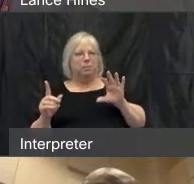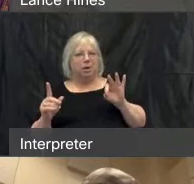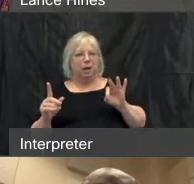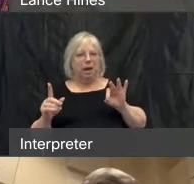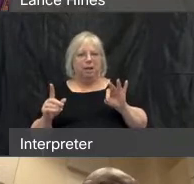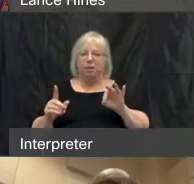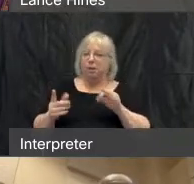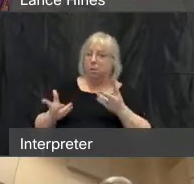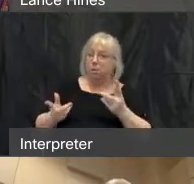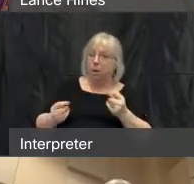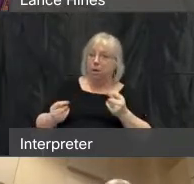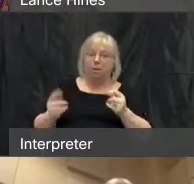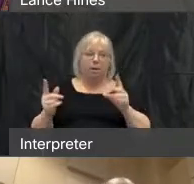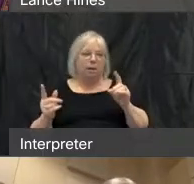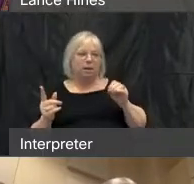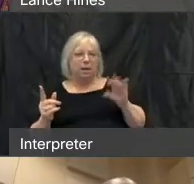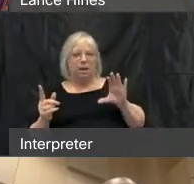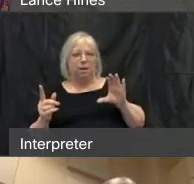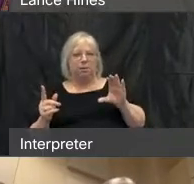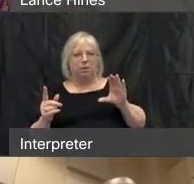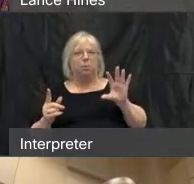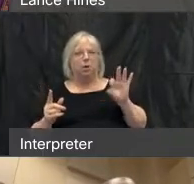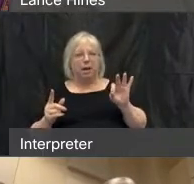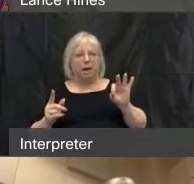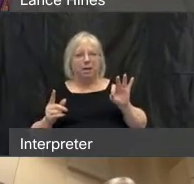What? December 9th?